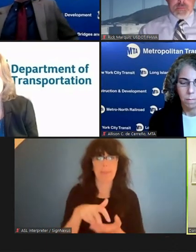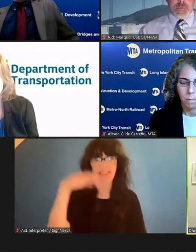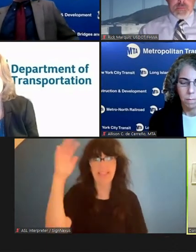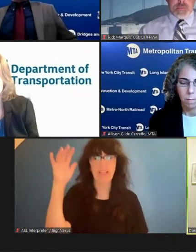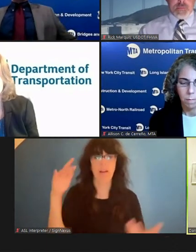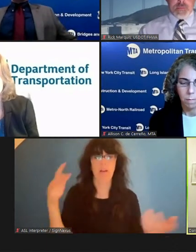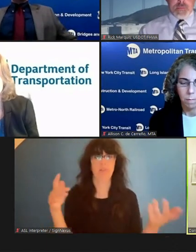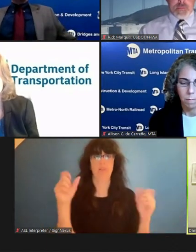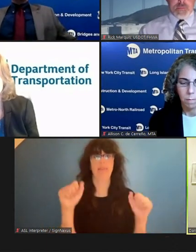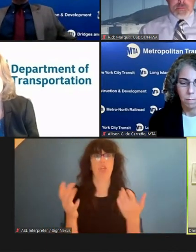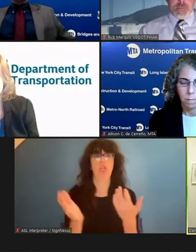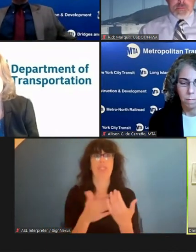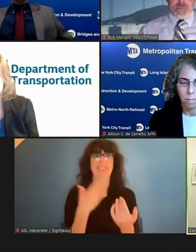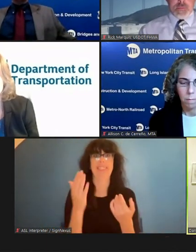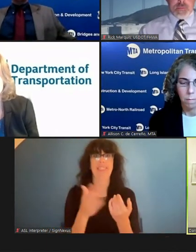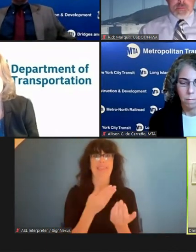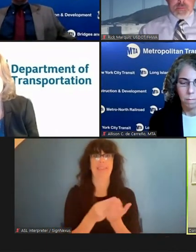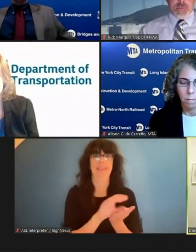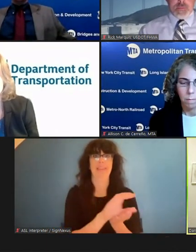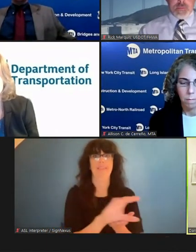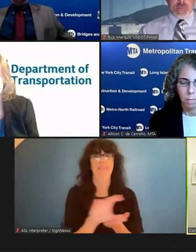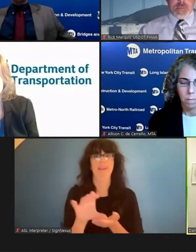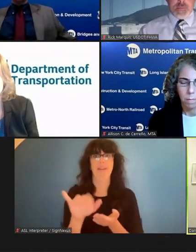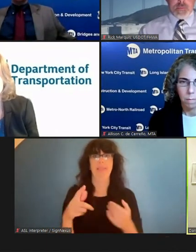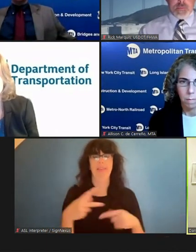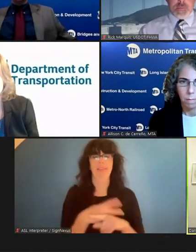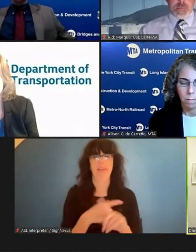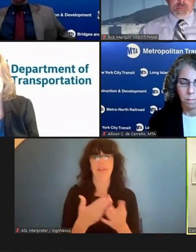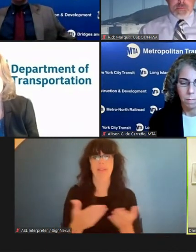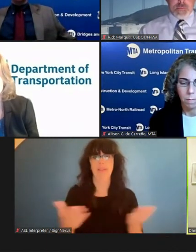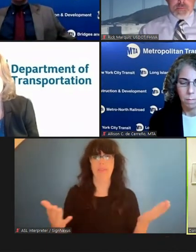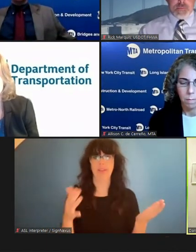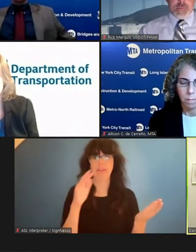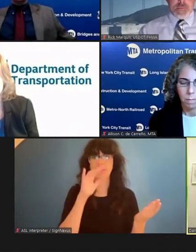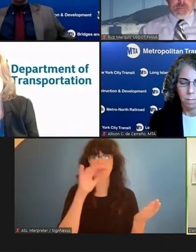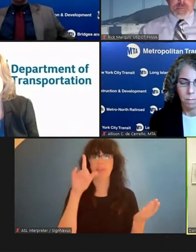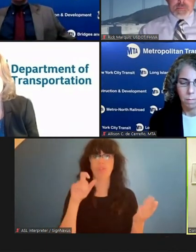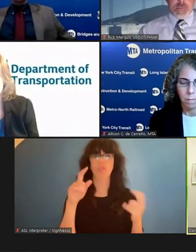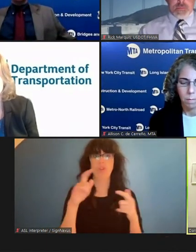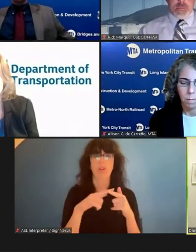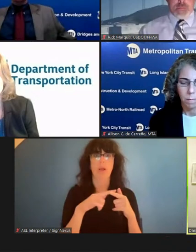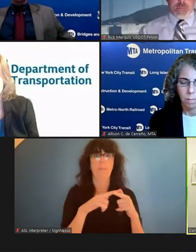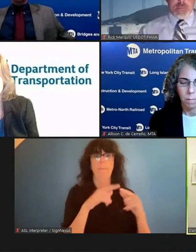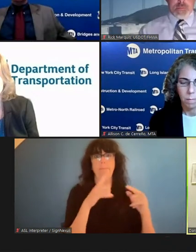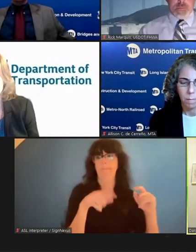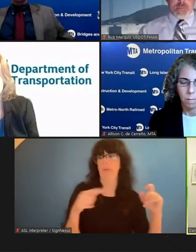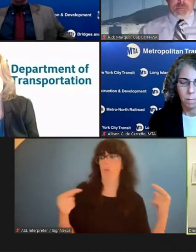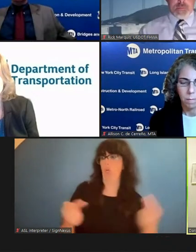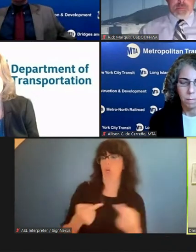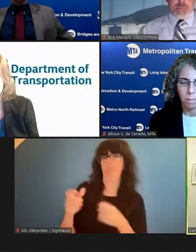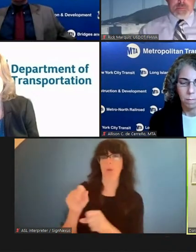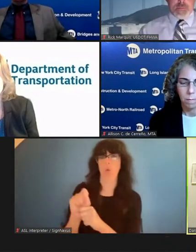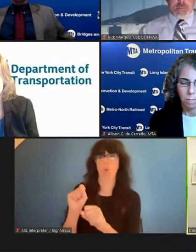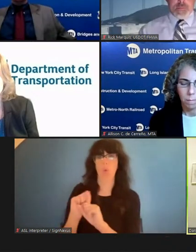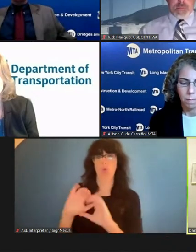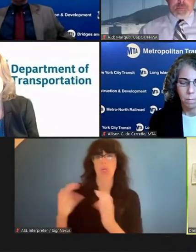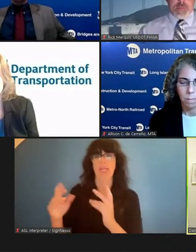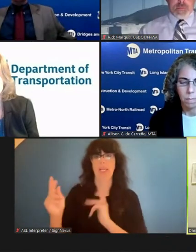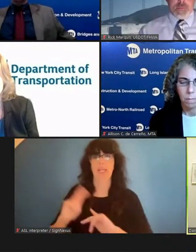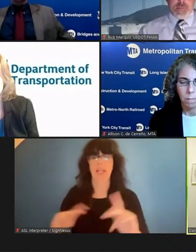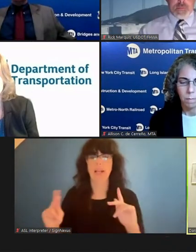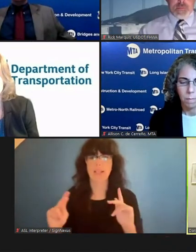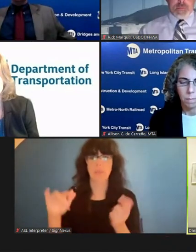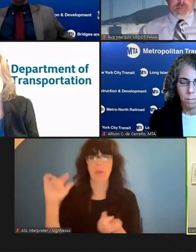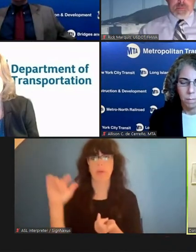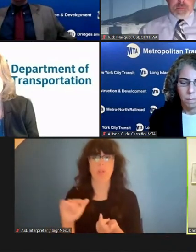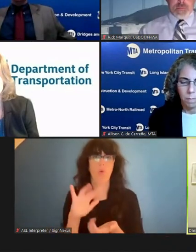they can very easily fund these sorts of schemes and they should not be disproportionately harming working class folks and low